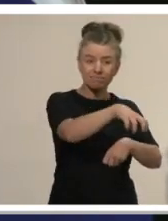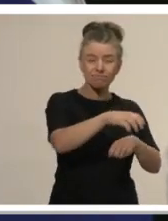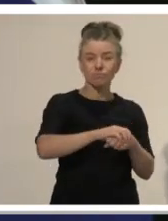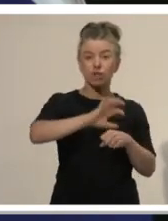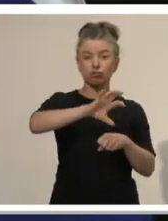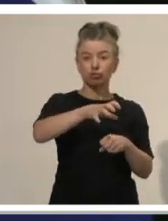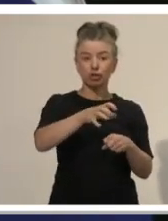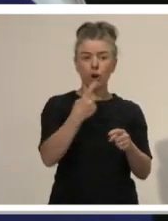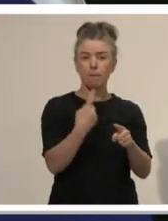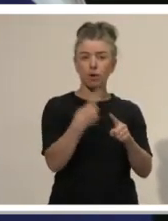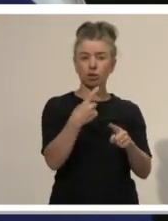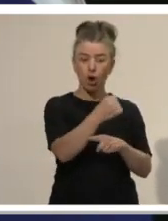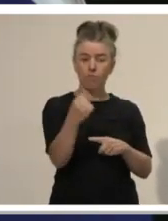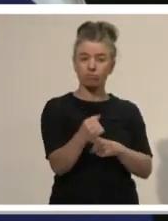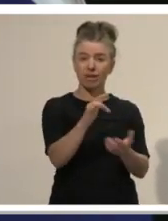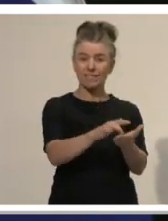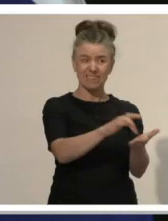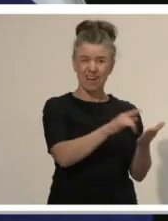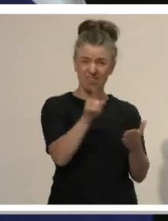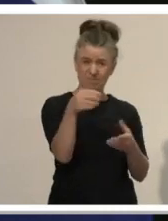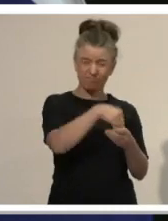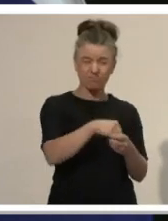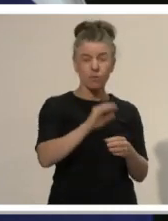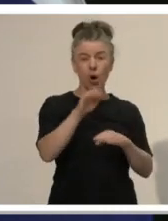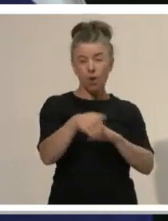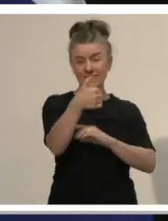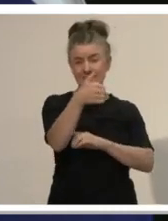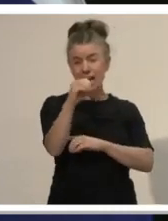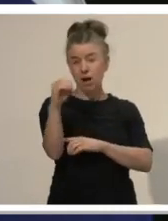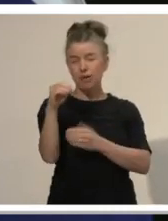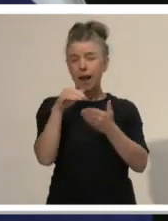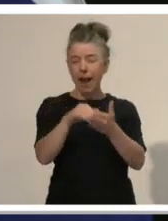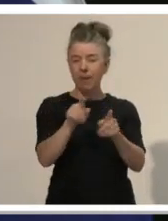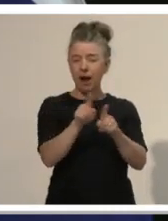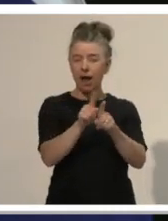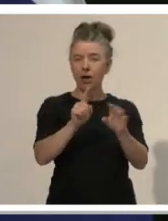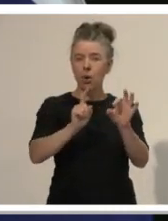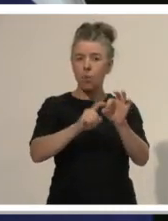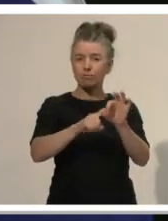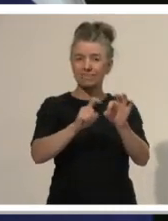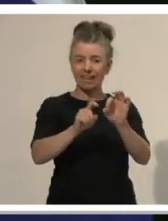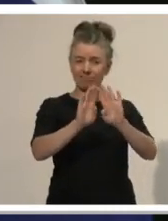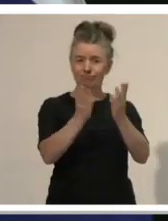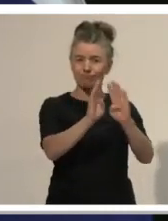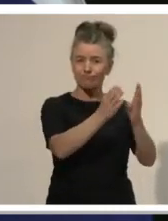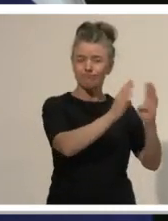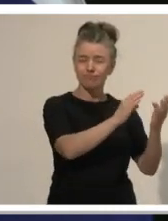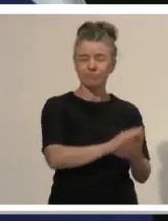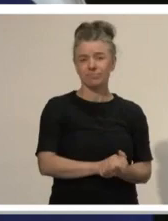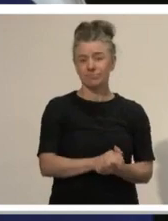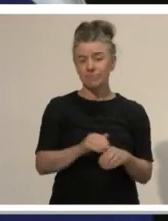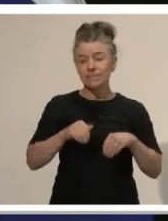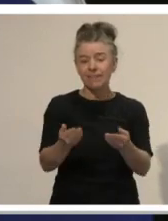operations centres. More than 600 have helped to manage isolation facilities and distribute care packages to those in need. This